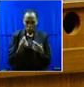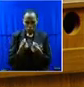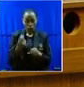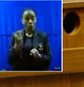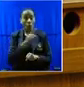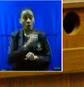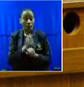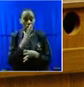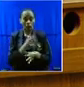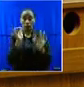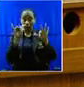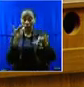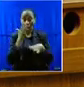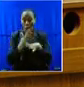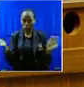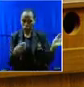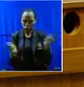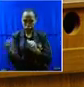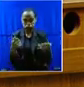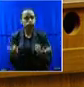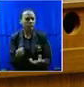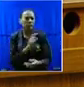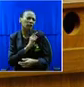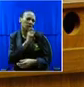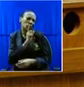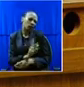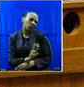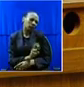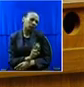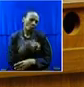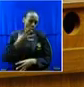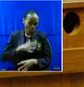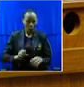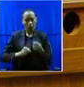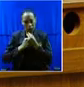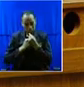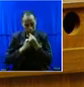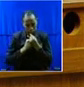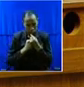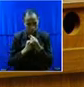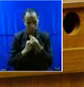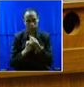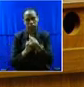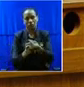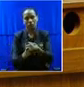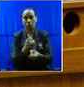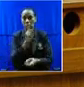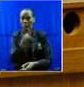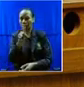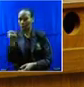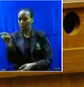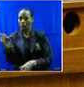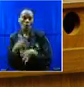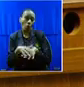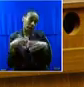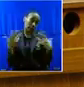employment programs demonstrates our commitment to support those who are without work at this